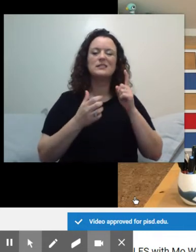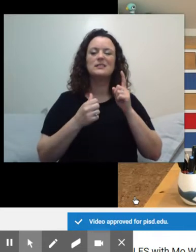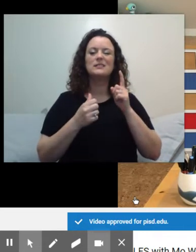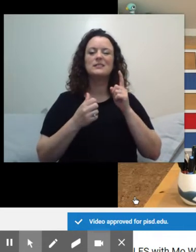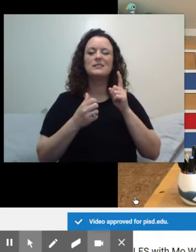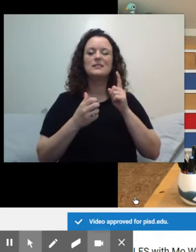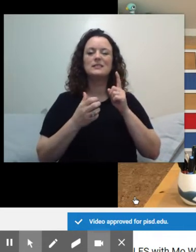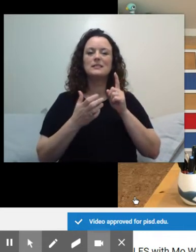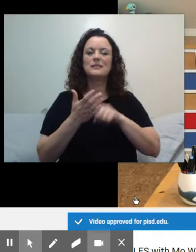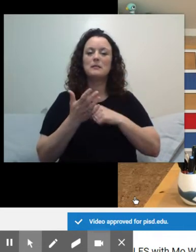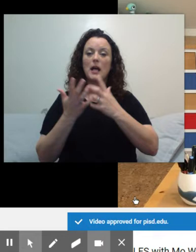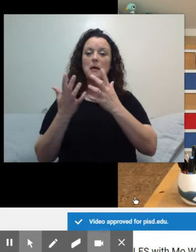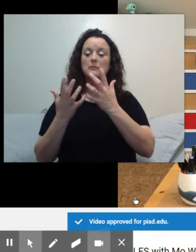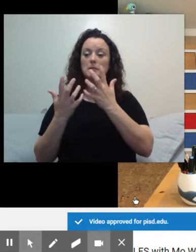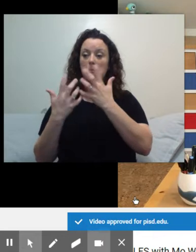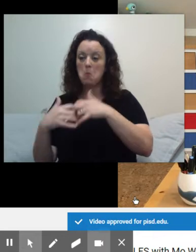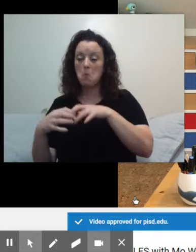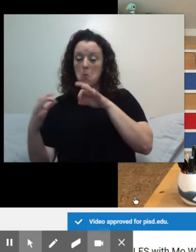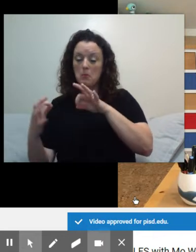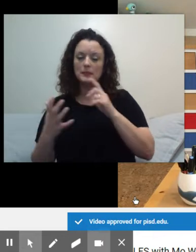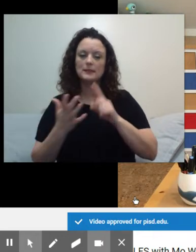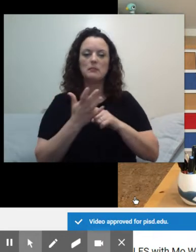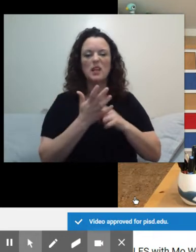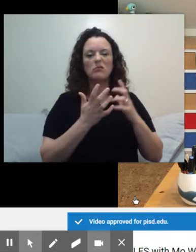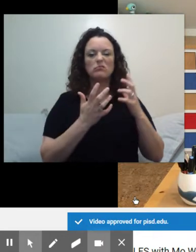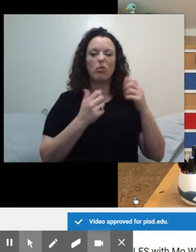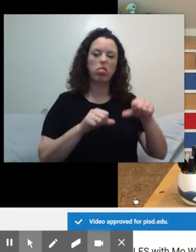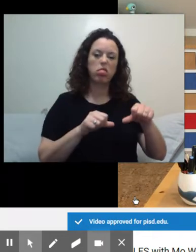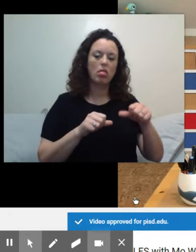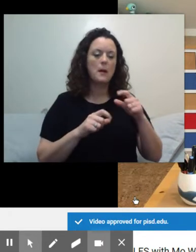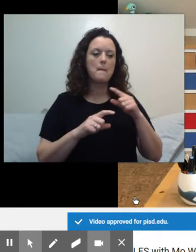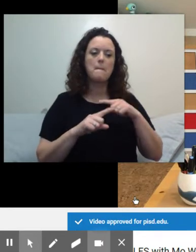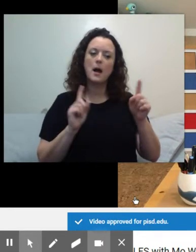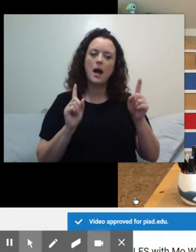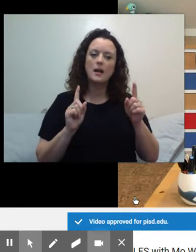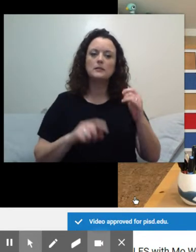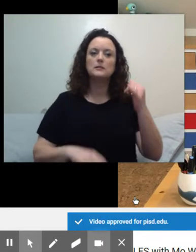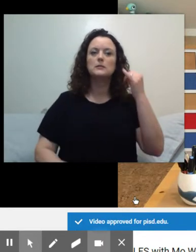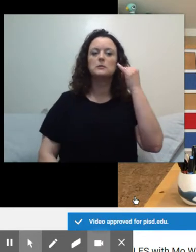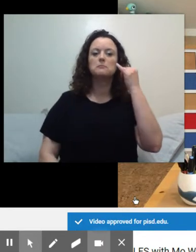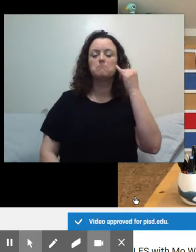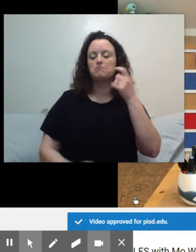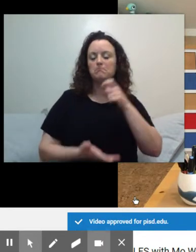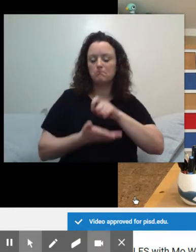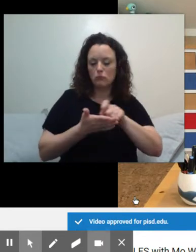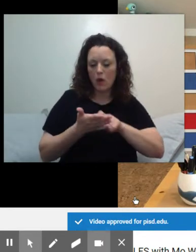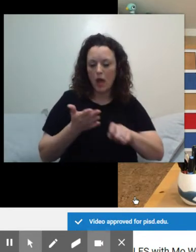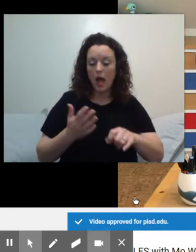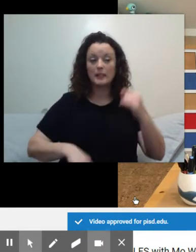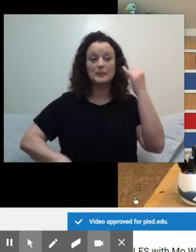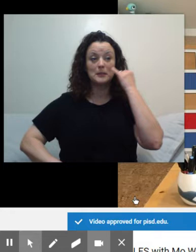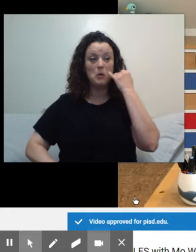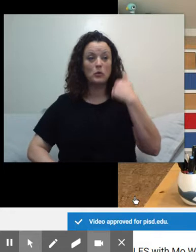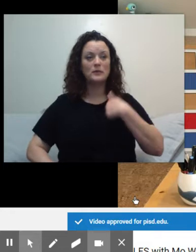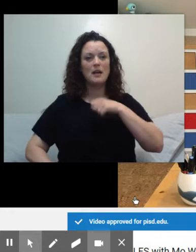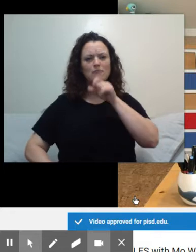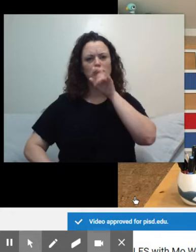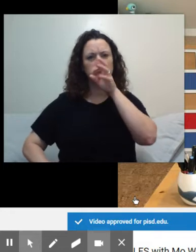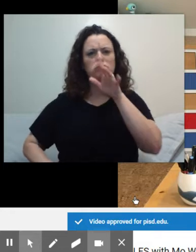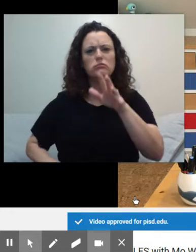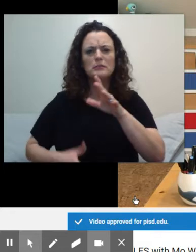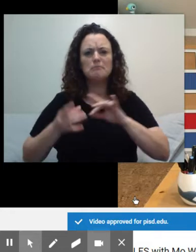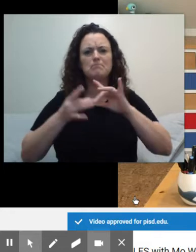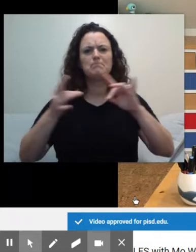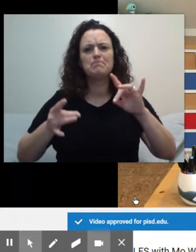and to take the time. And if I ever say anything or do anything that I'm not proud of, to make sure that I apologize to